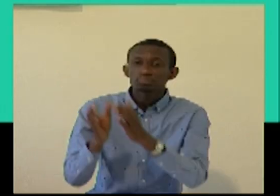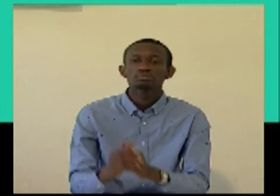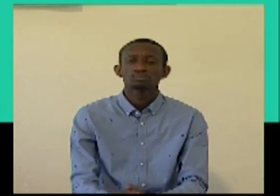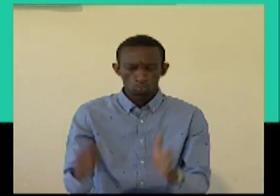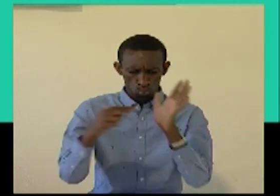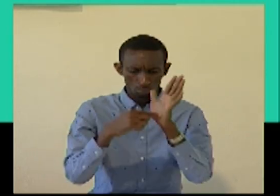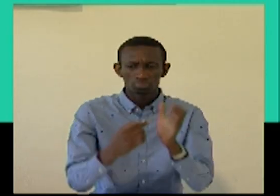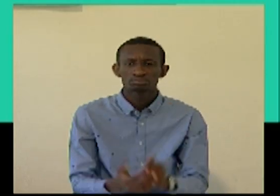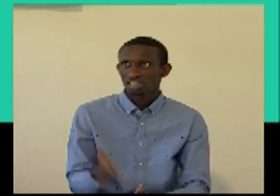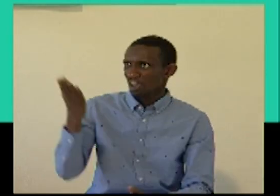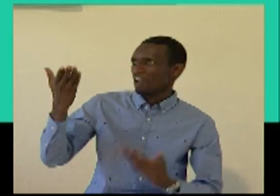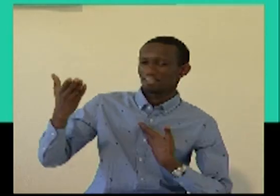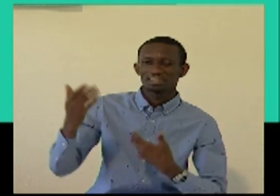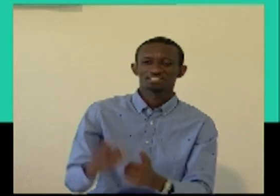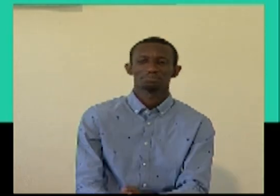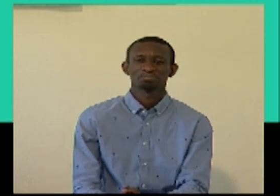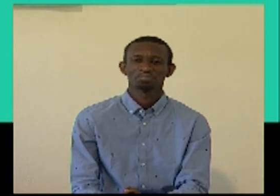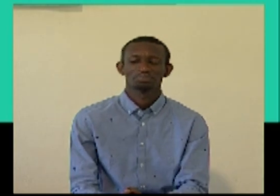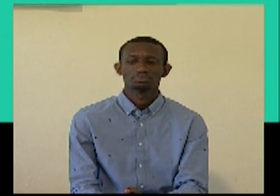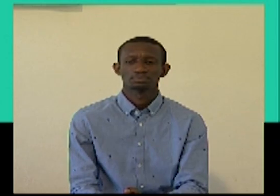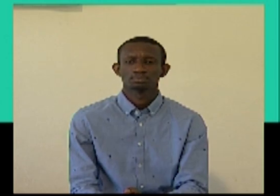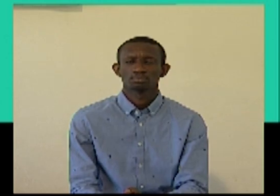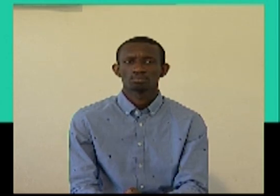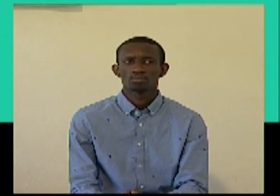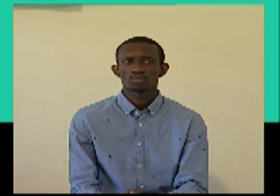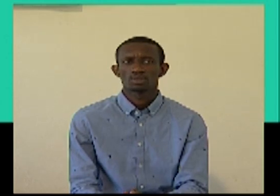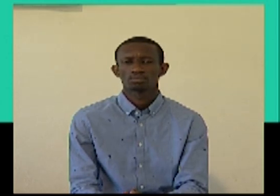Example, here we have sodium